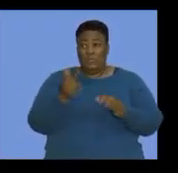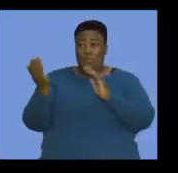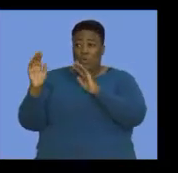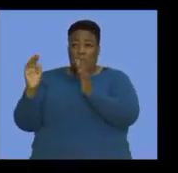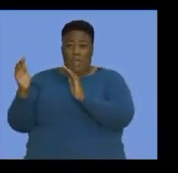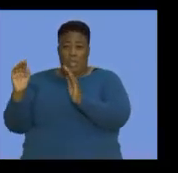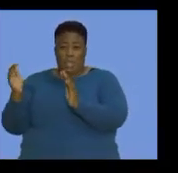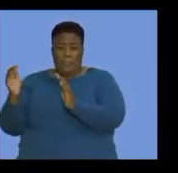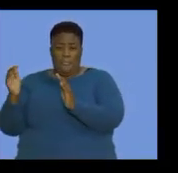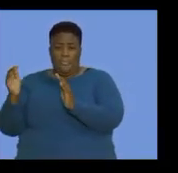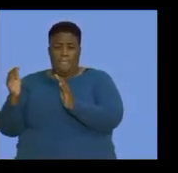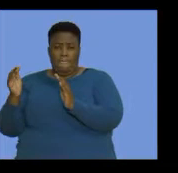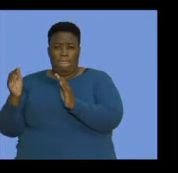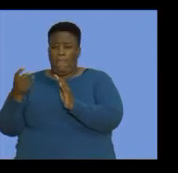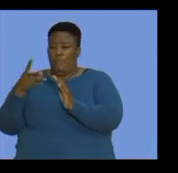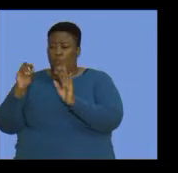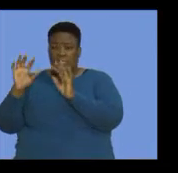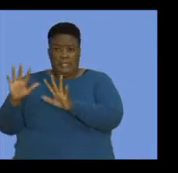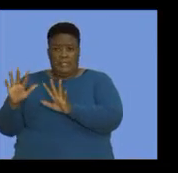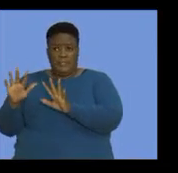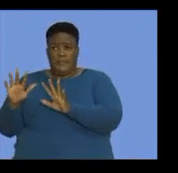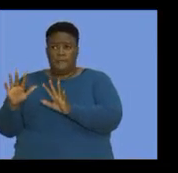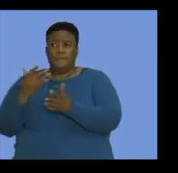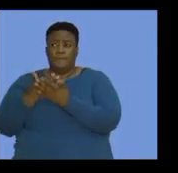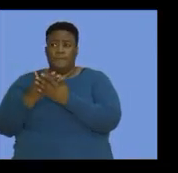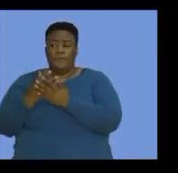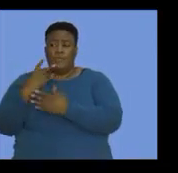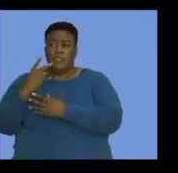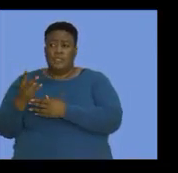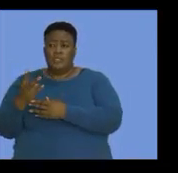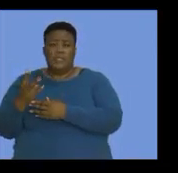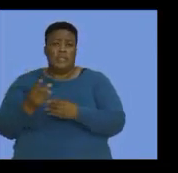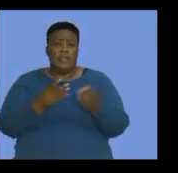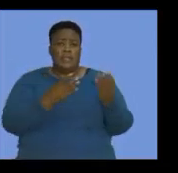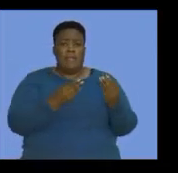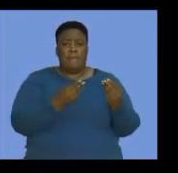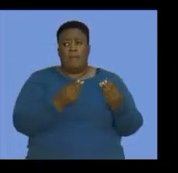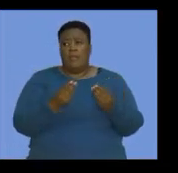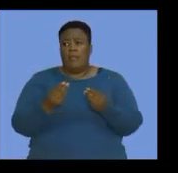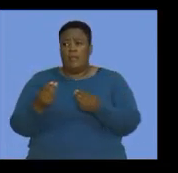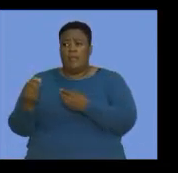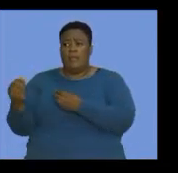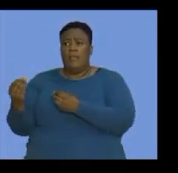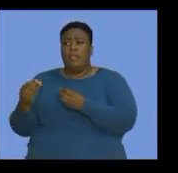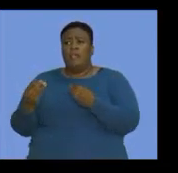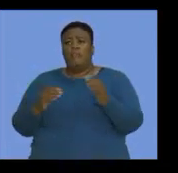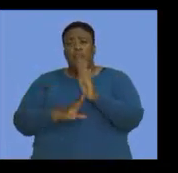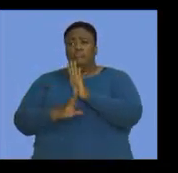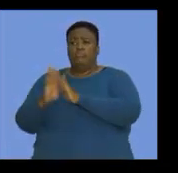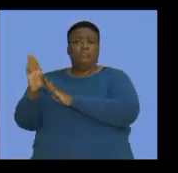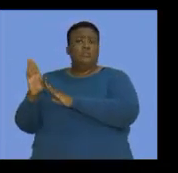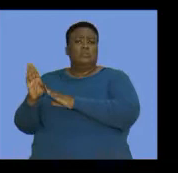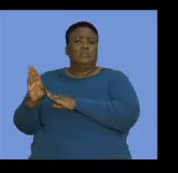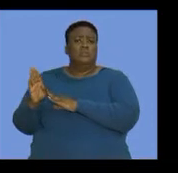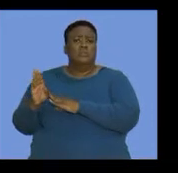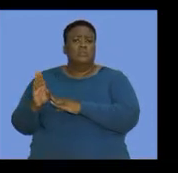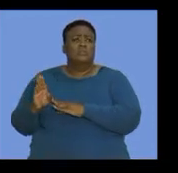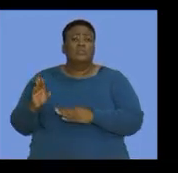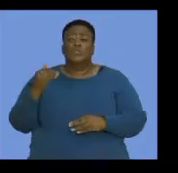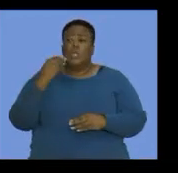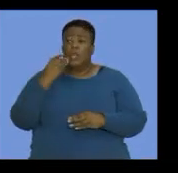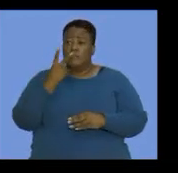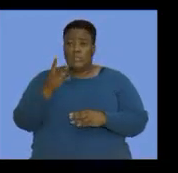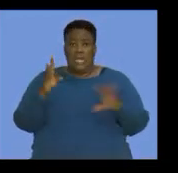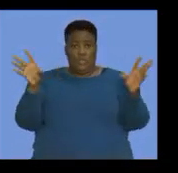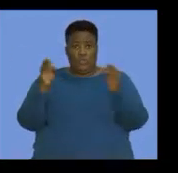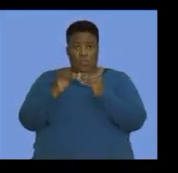2006, and if we compare that to in 2010, we can see that these numbers have significantly increased.